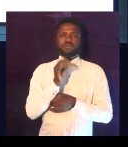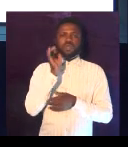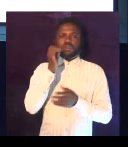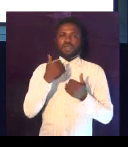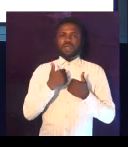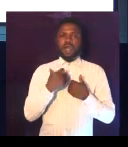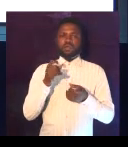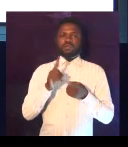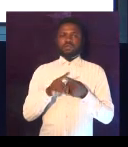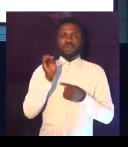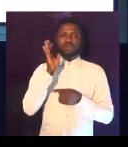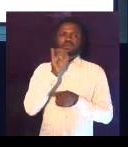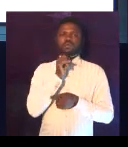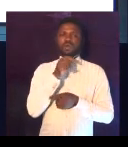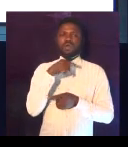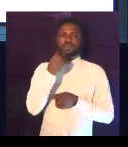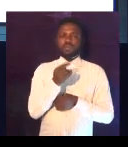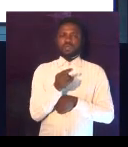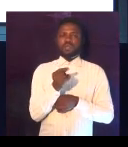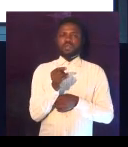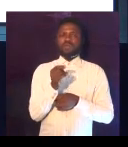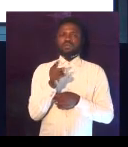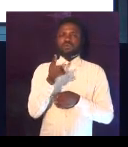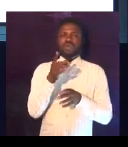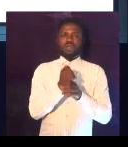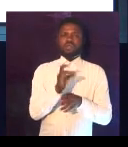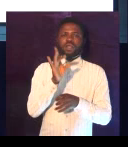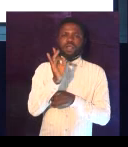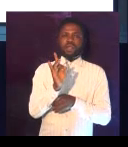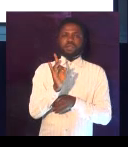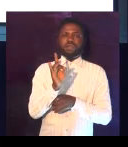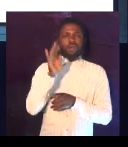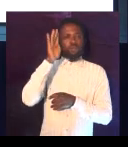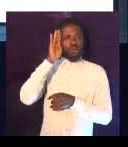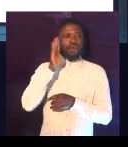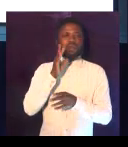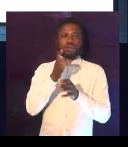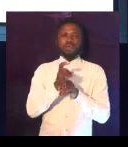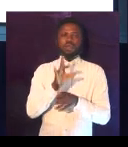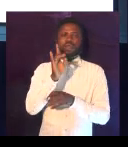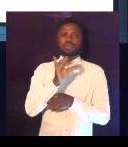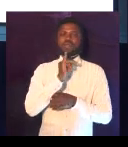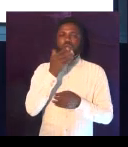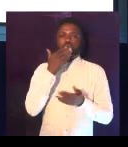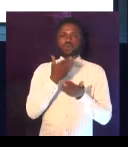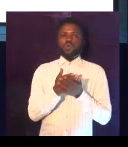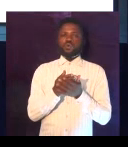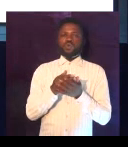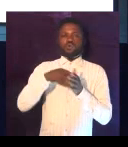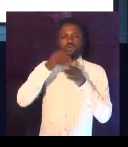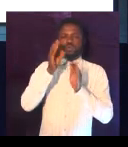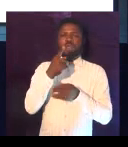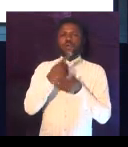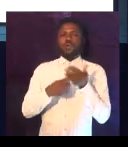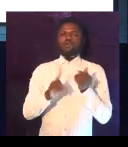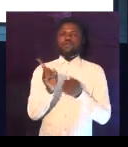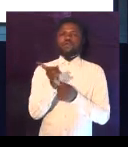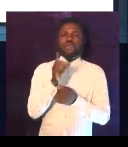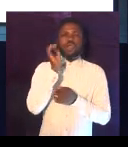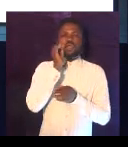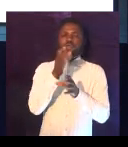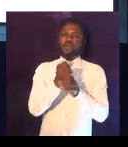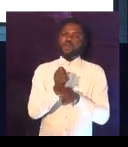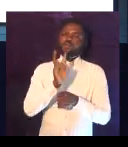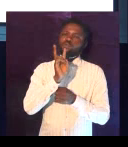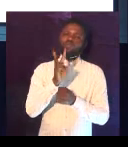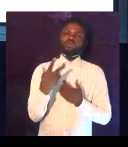is, he will not say, oh, he scored 8. Oh, Bukola scored 8. Bukola is a good student. What of where